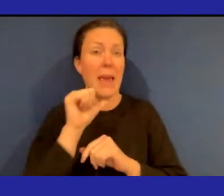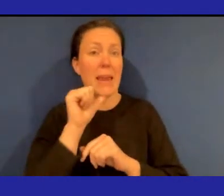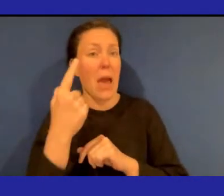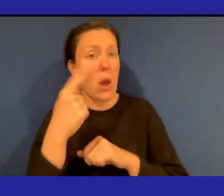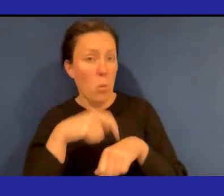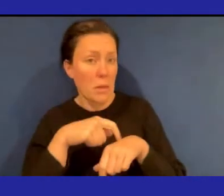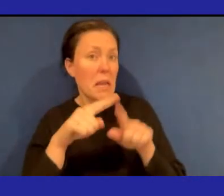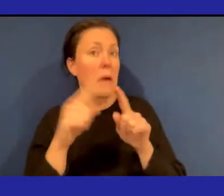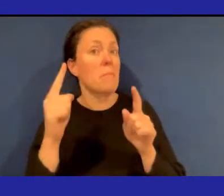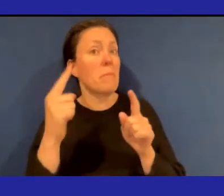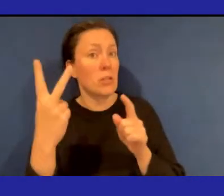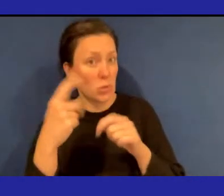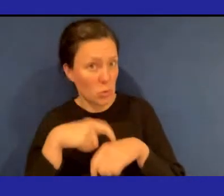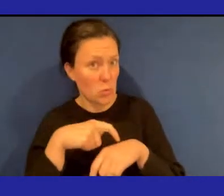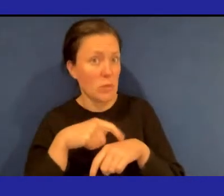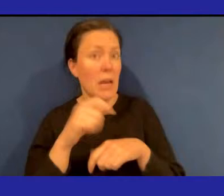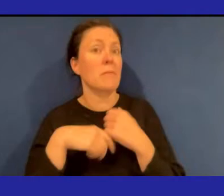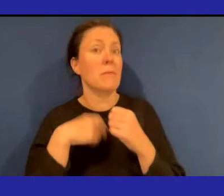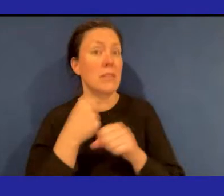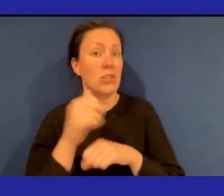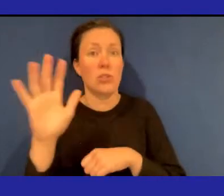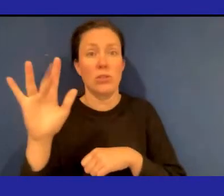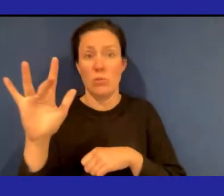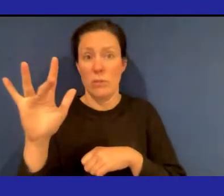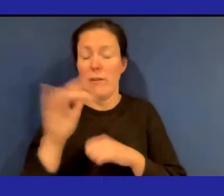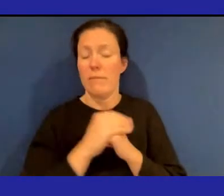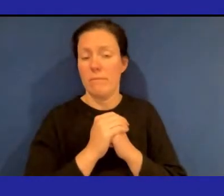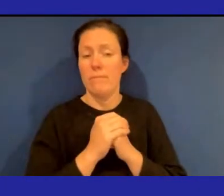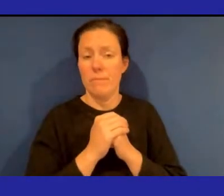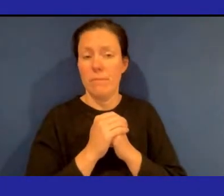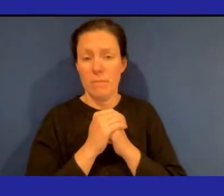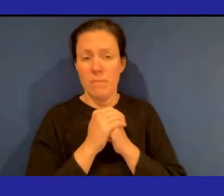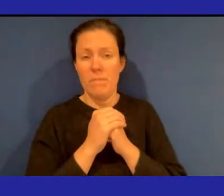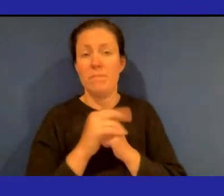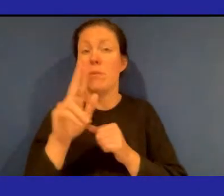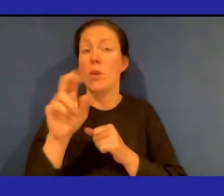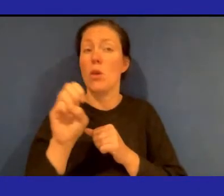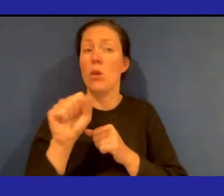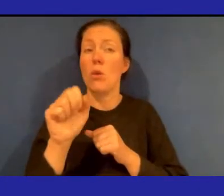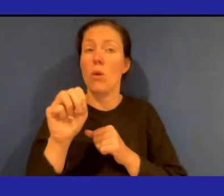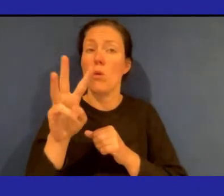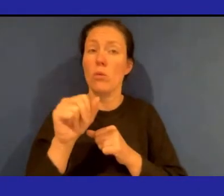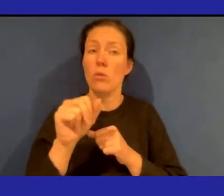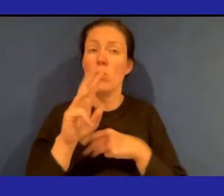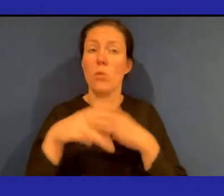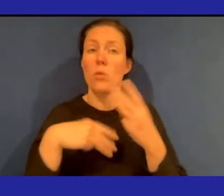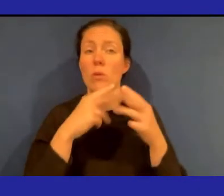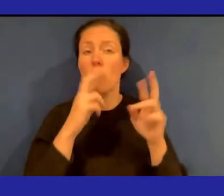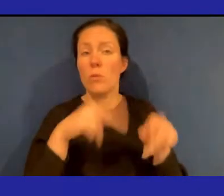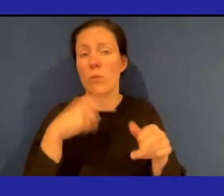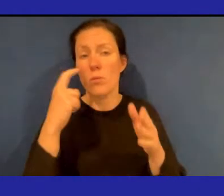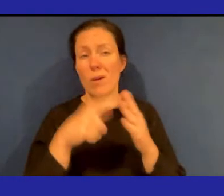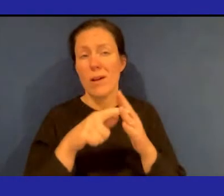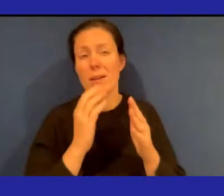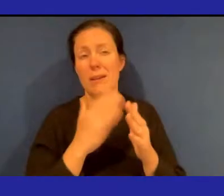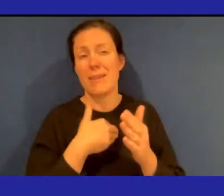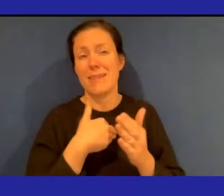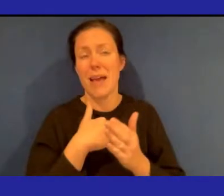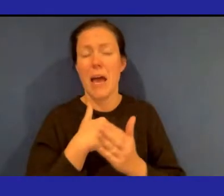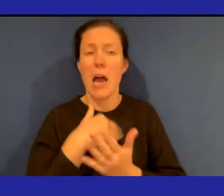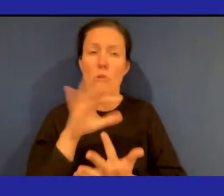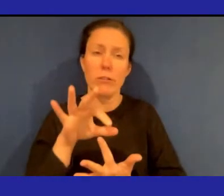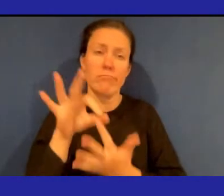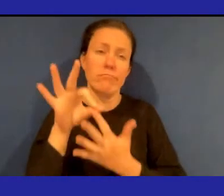the 2025 year. And US News and World Report recognizes our exceptional performance